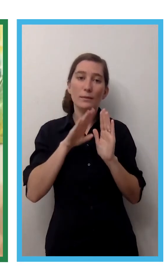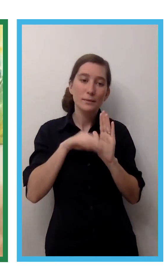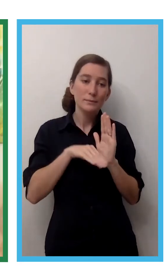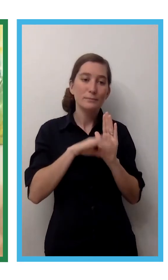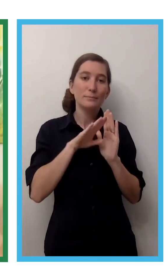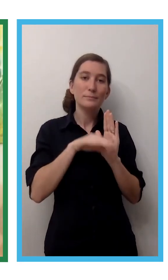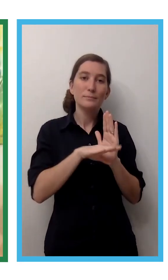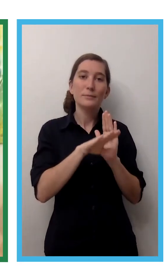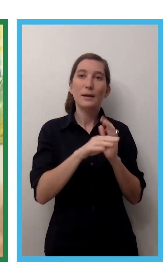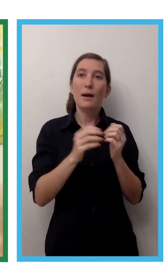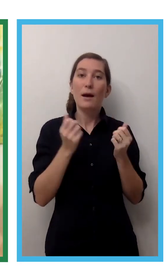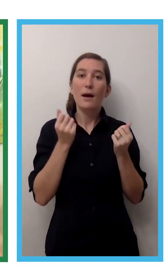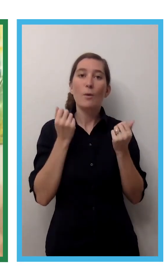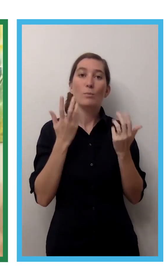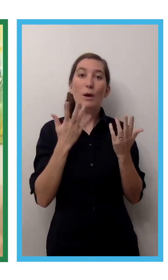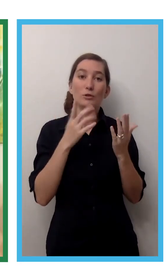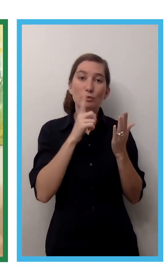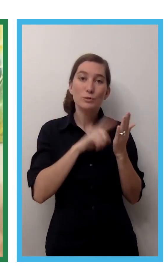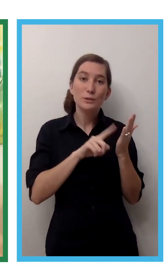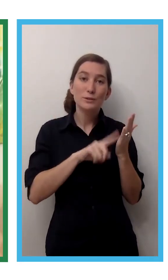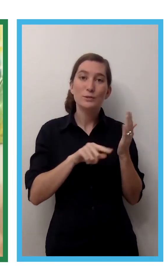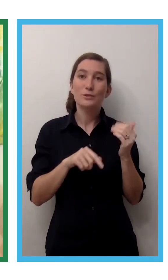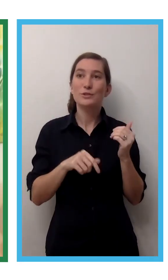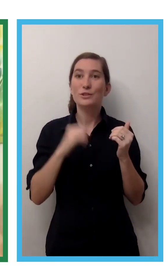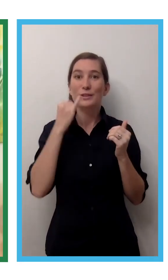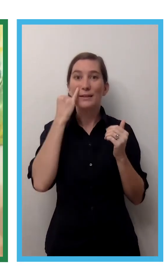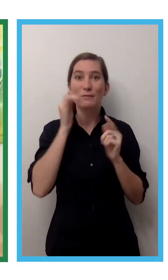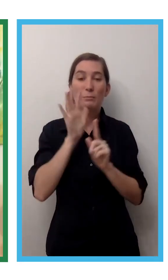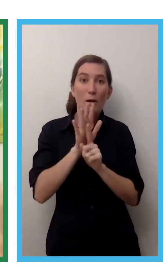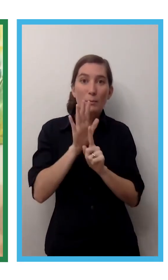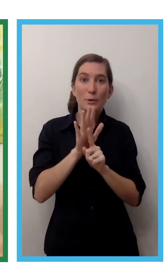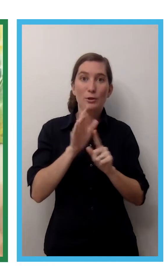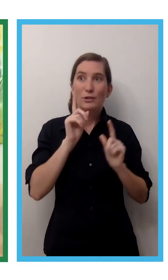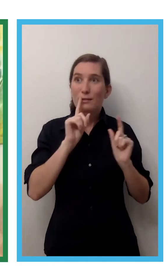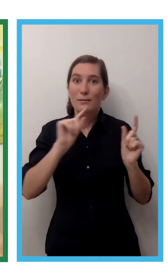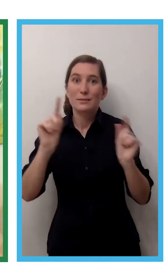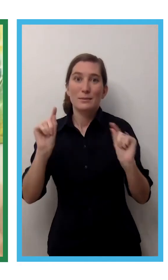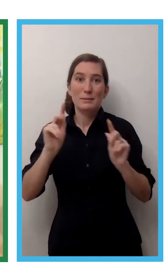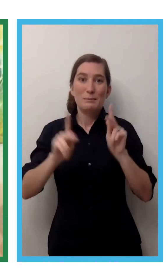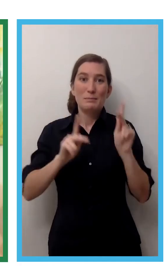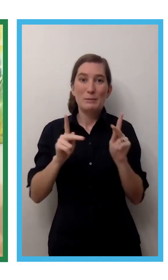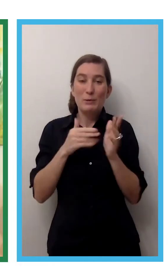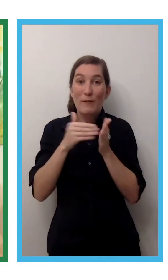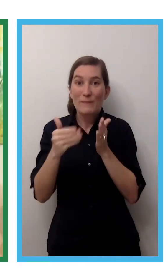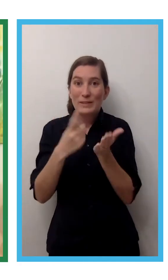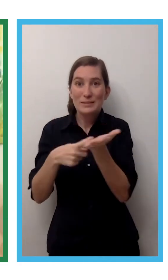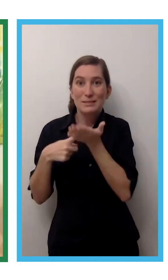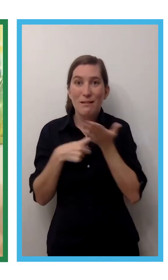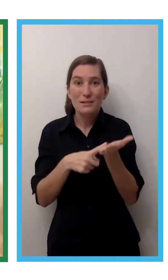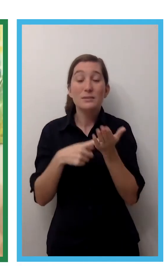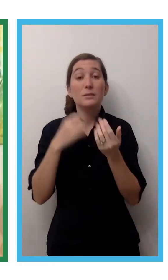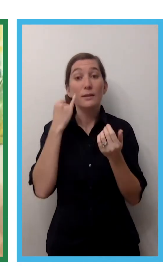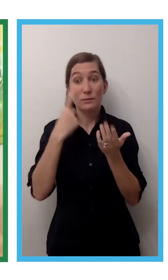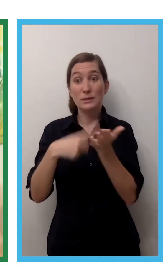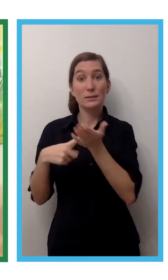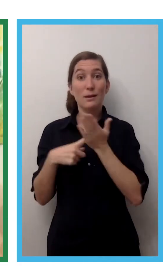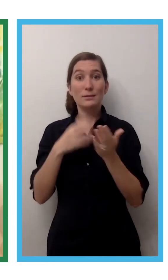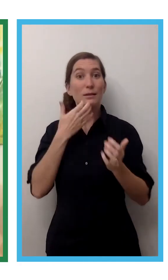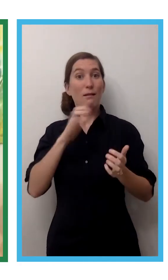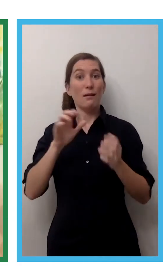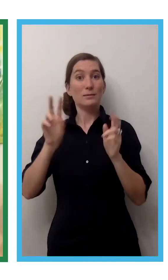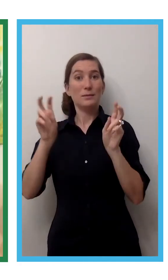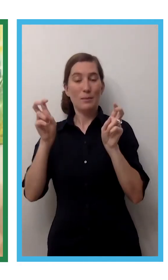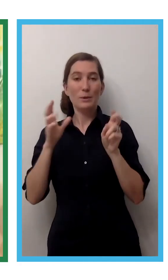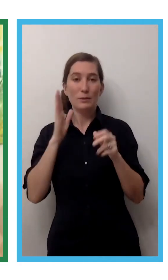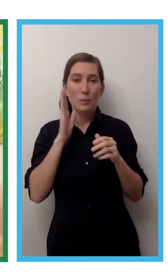it. People are talking about it, it's probably getting, there's going to be research that's going to be done on it. So I think in some cases, it's